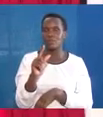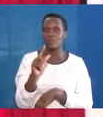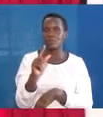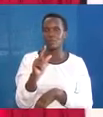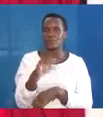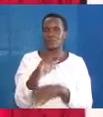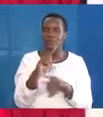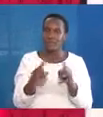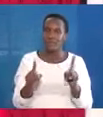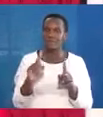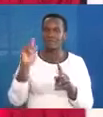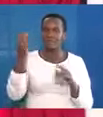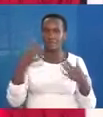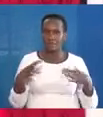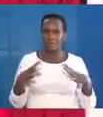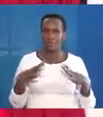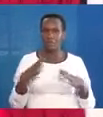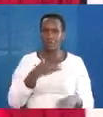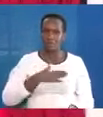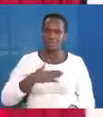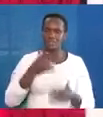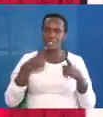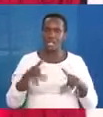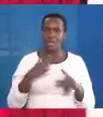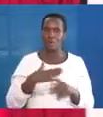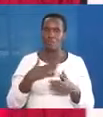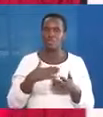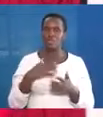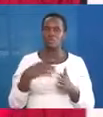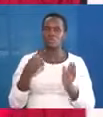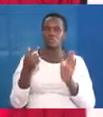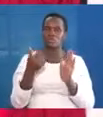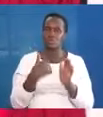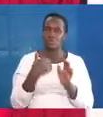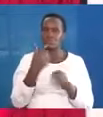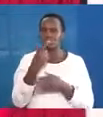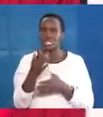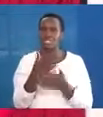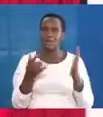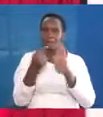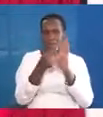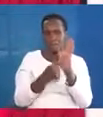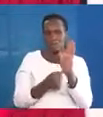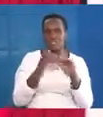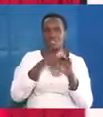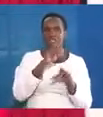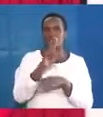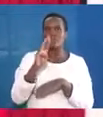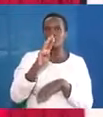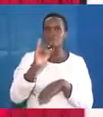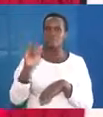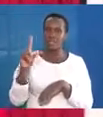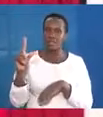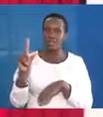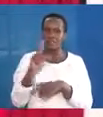let me and allow me to highlight some of the points and gains in the referendum bill,